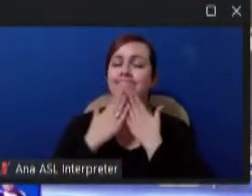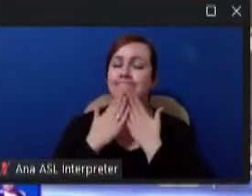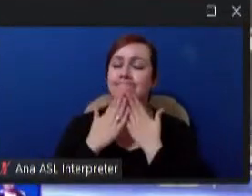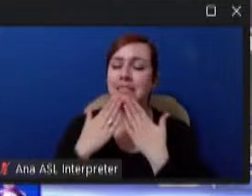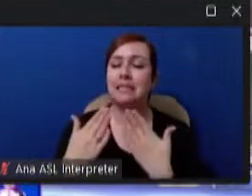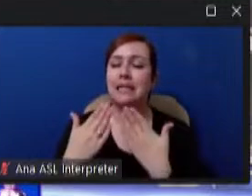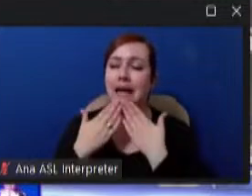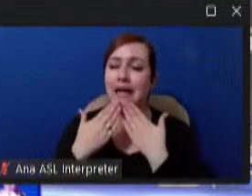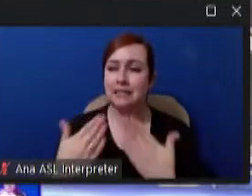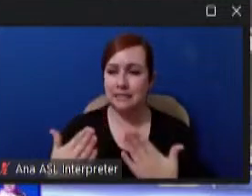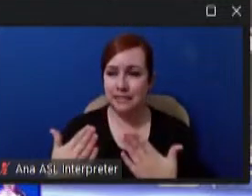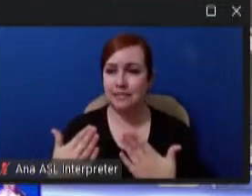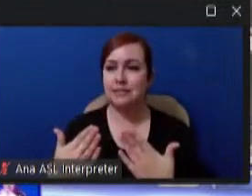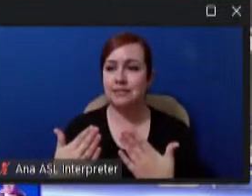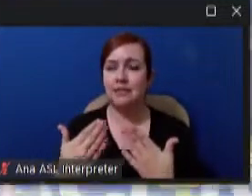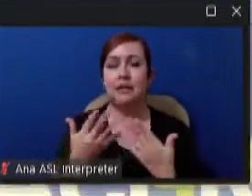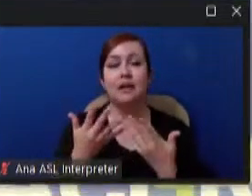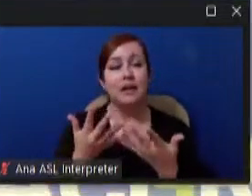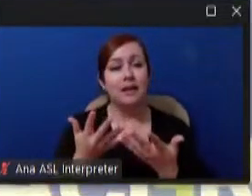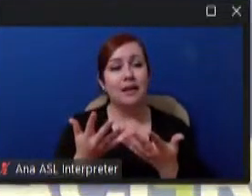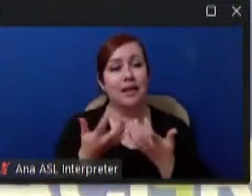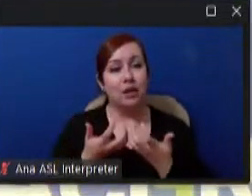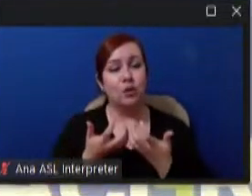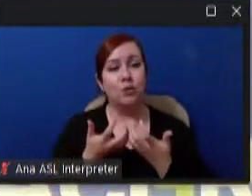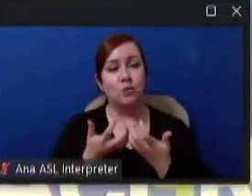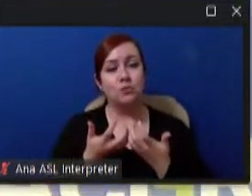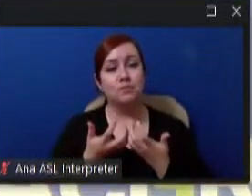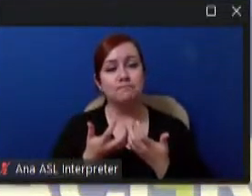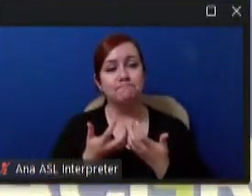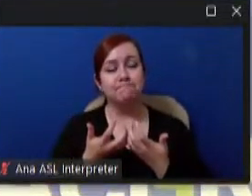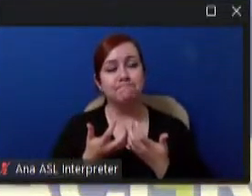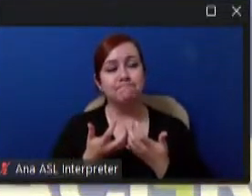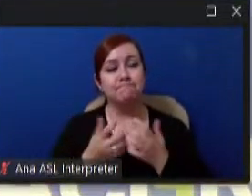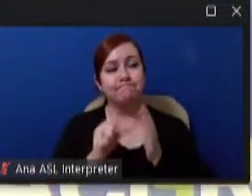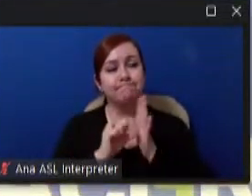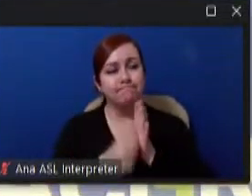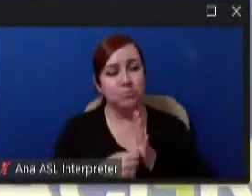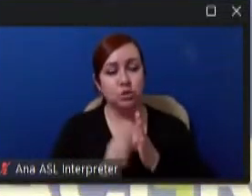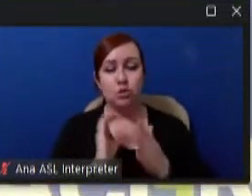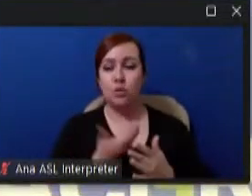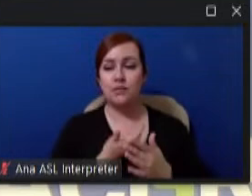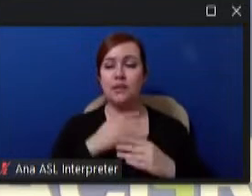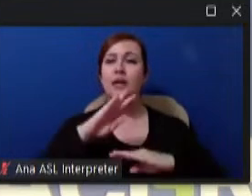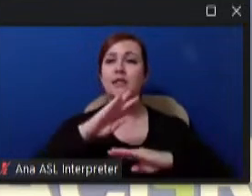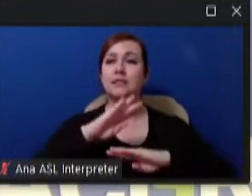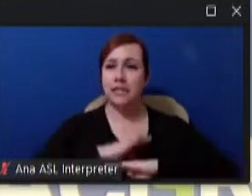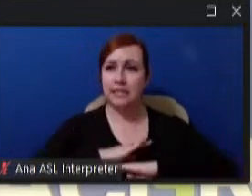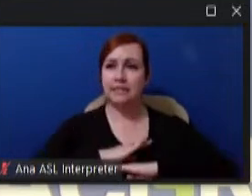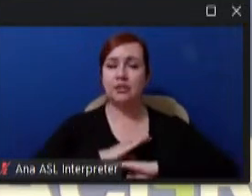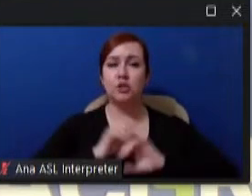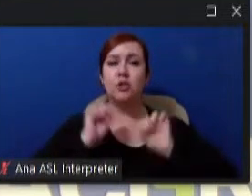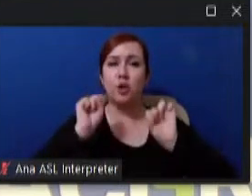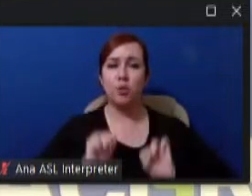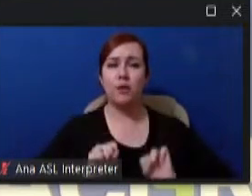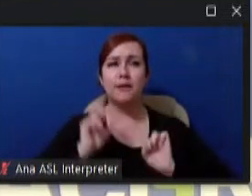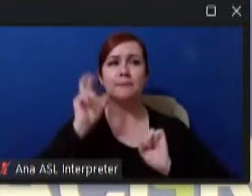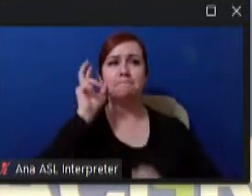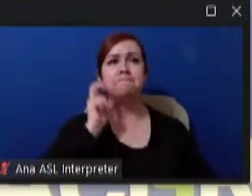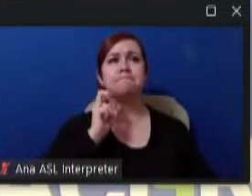Thank you very much. I would like to express our satisfaction